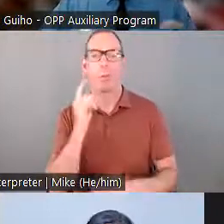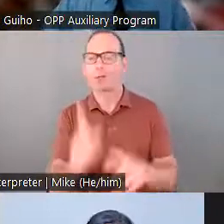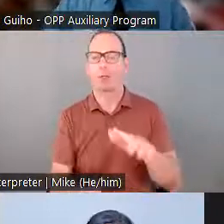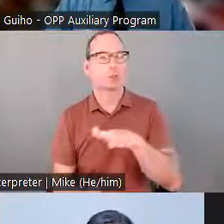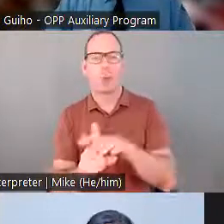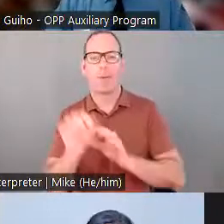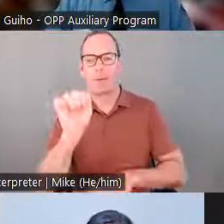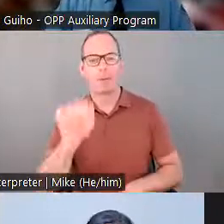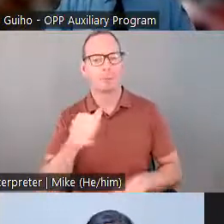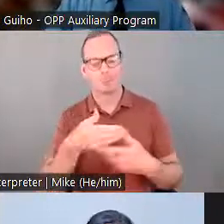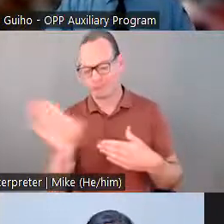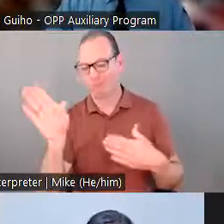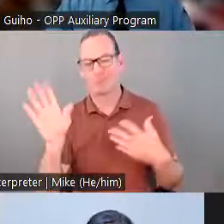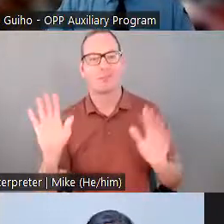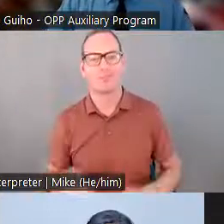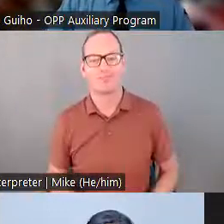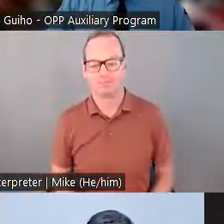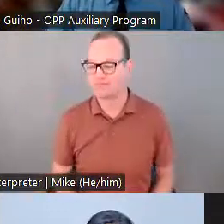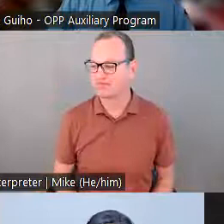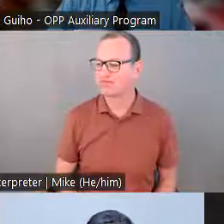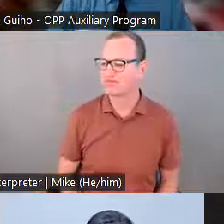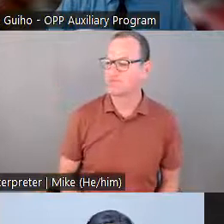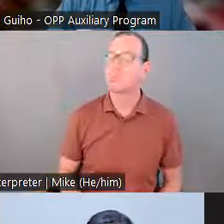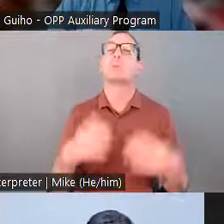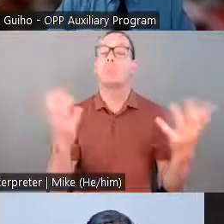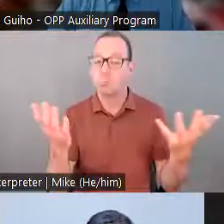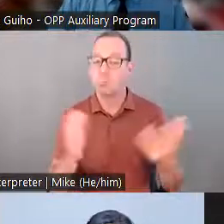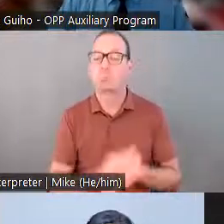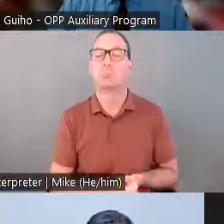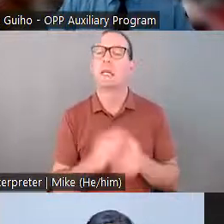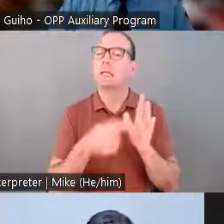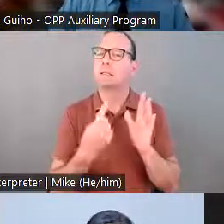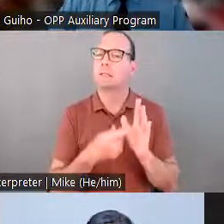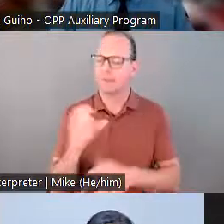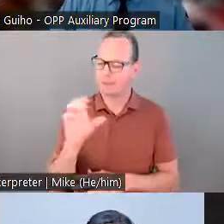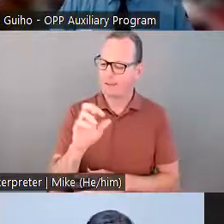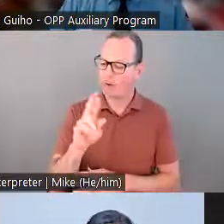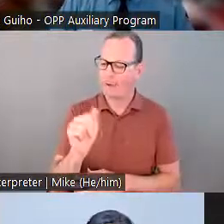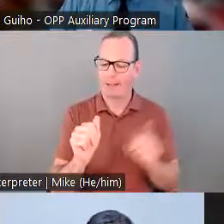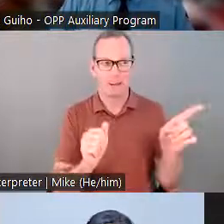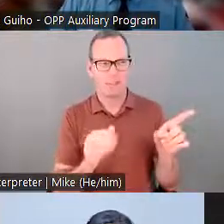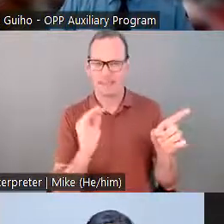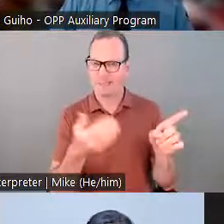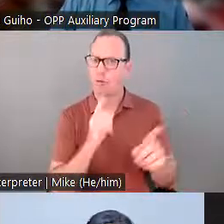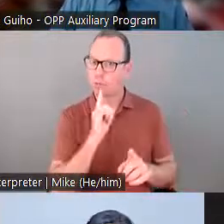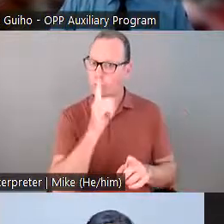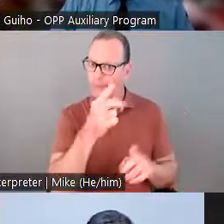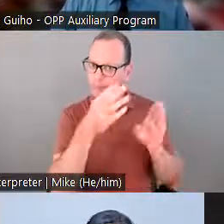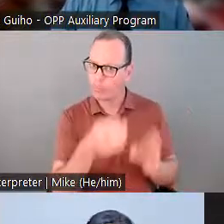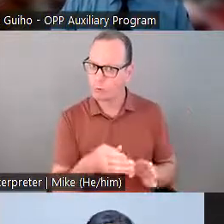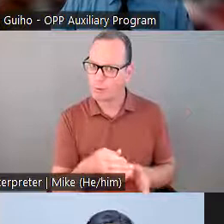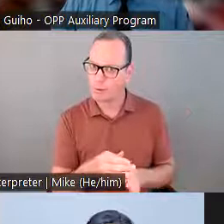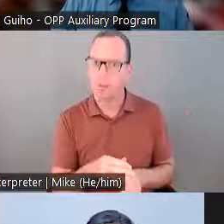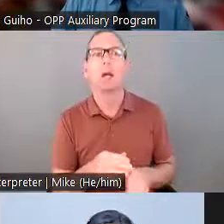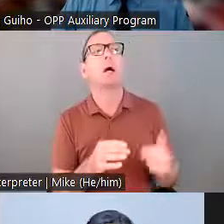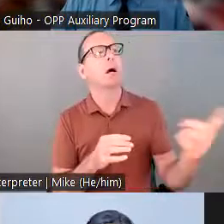When you do connect with someone on the line, if it is a live person, which occurs at times, it's they need to verify your identity.